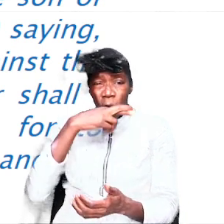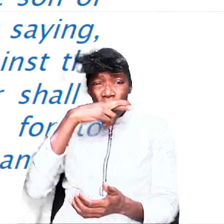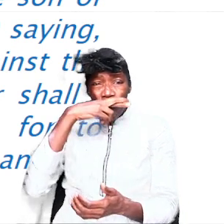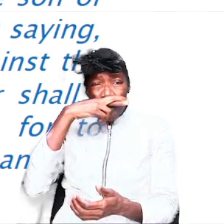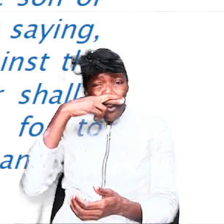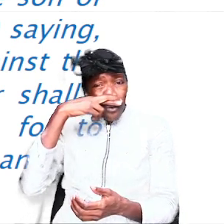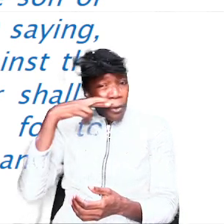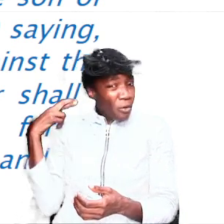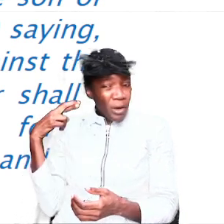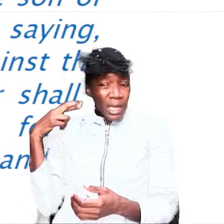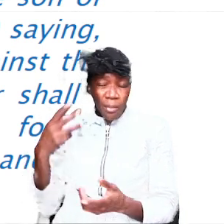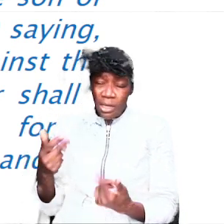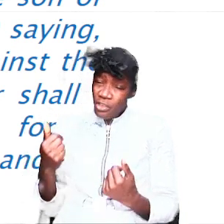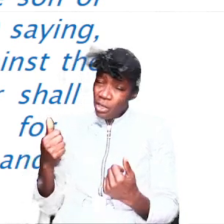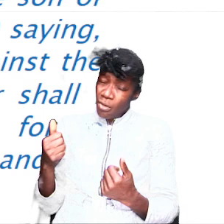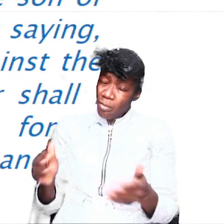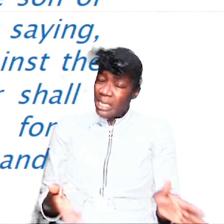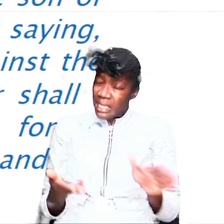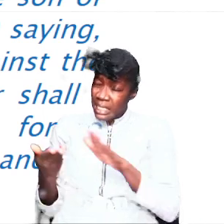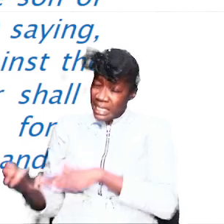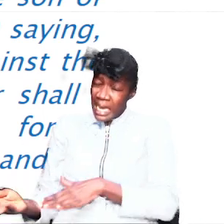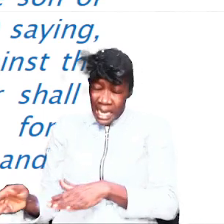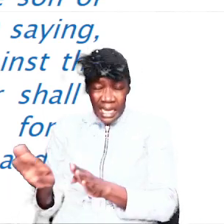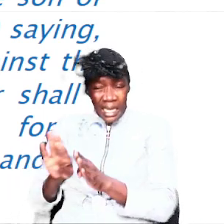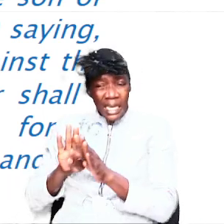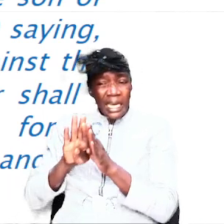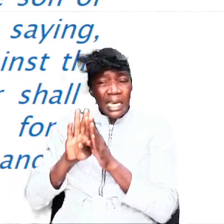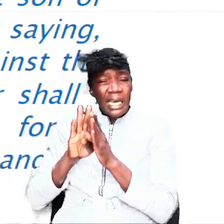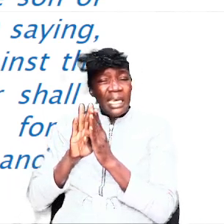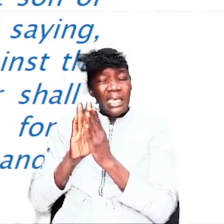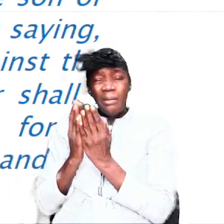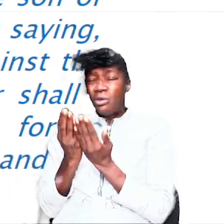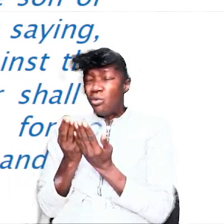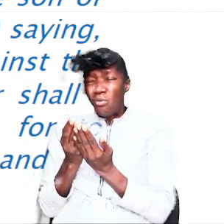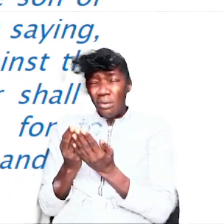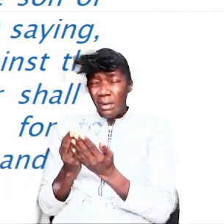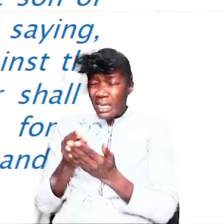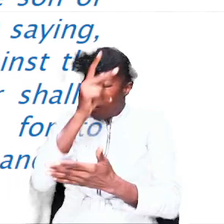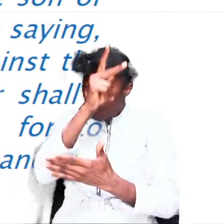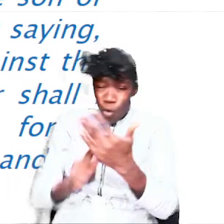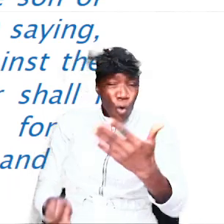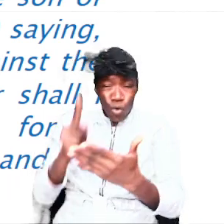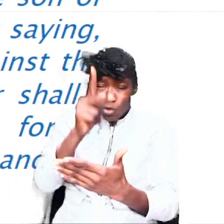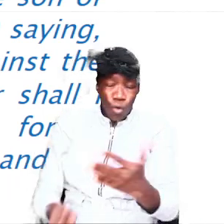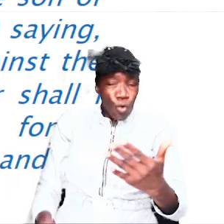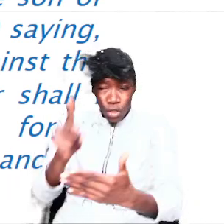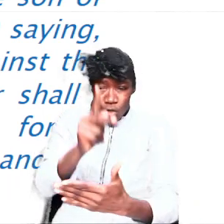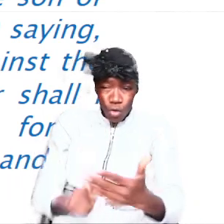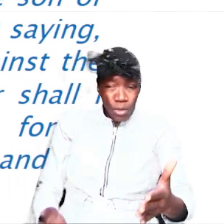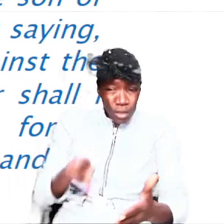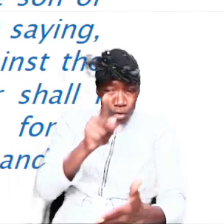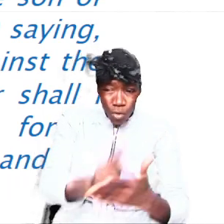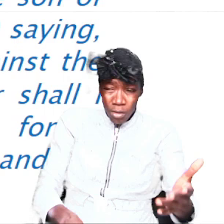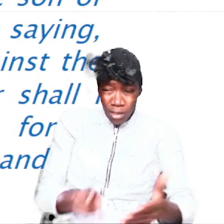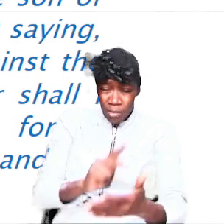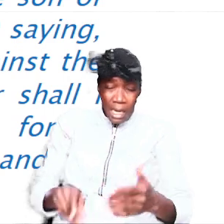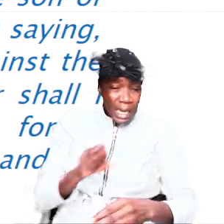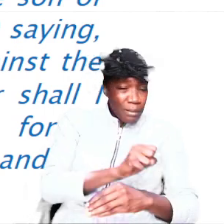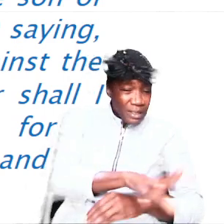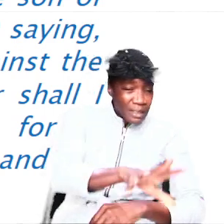came back and died on his doorstep. So what the man did was cut her up and send her to the different